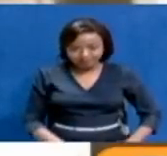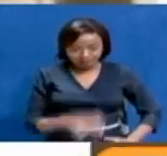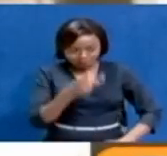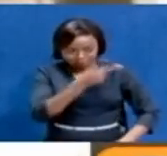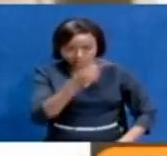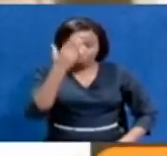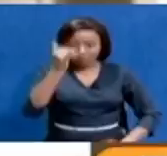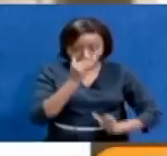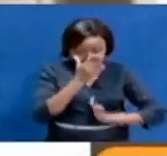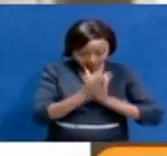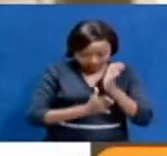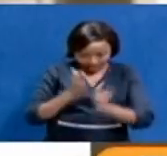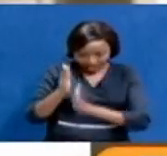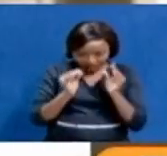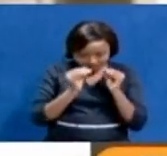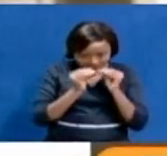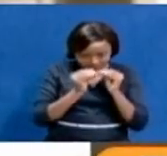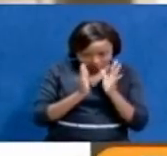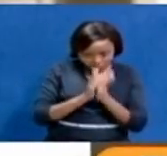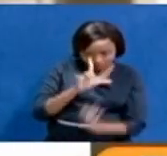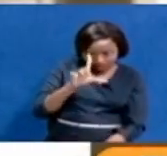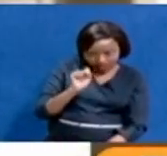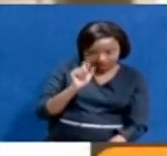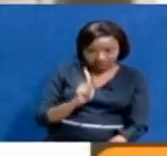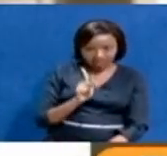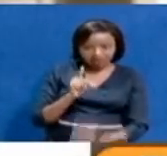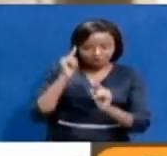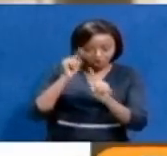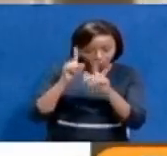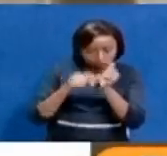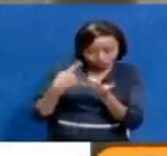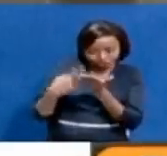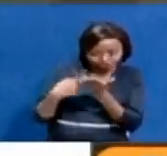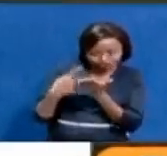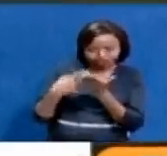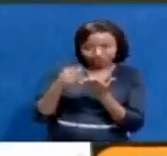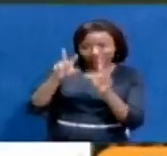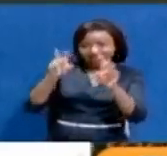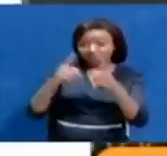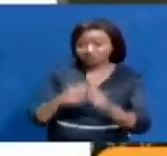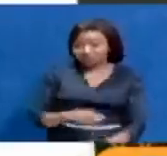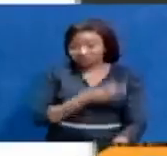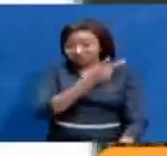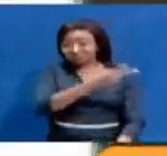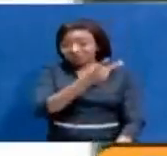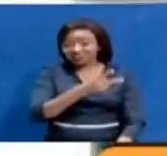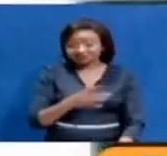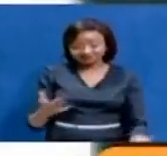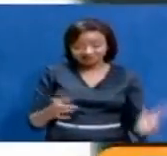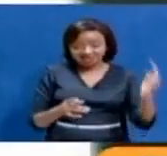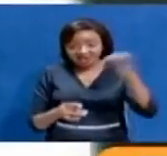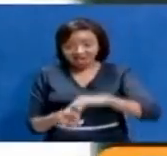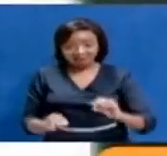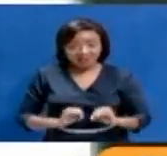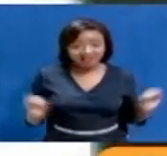duo arranged for a meeting with the Law Society of Kenya to deliberate the subject, only for the two to give a no-show.